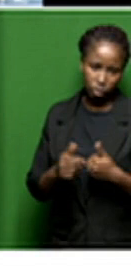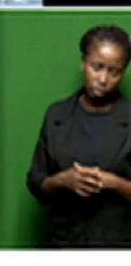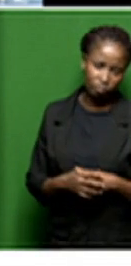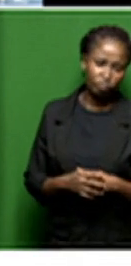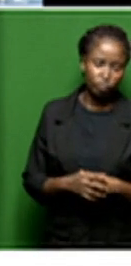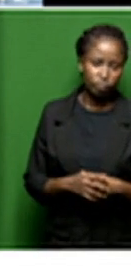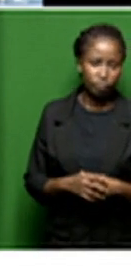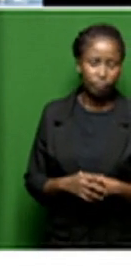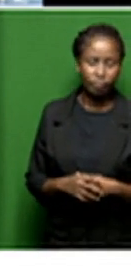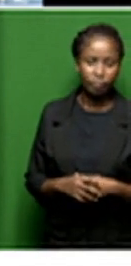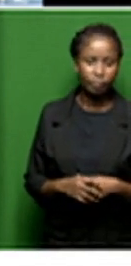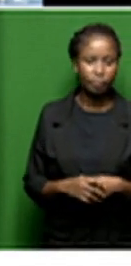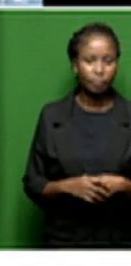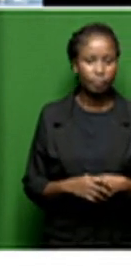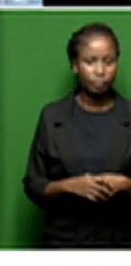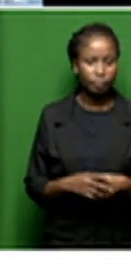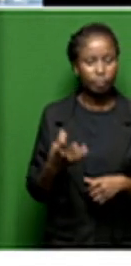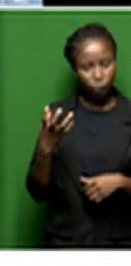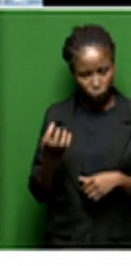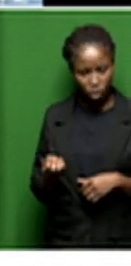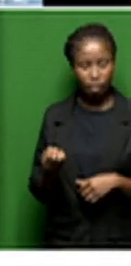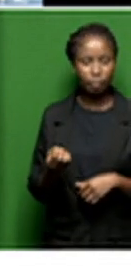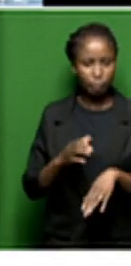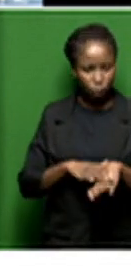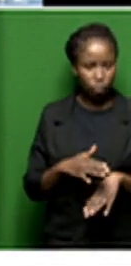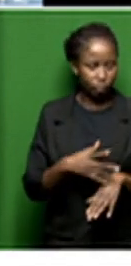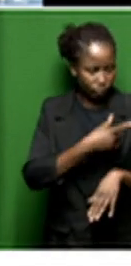the fact that we have more vaccine sites,